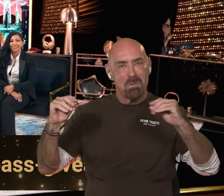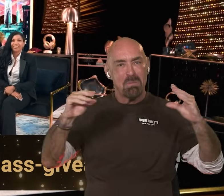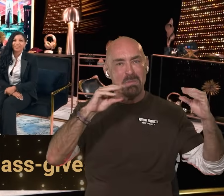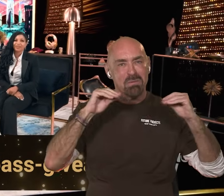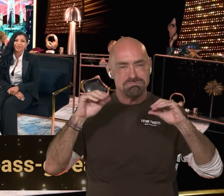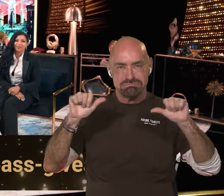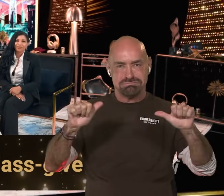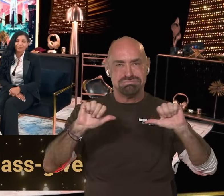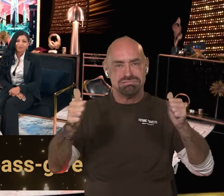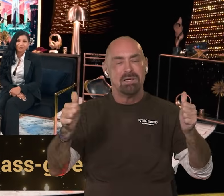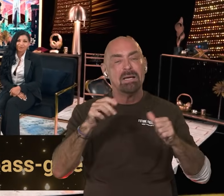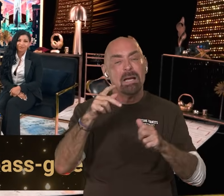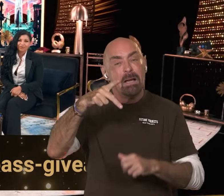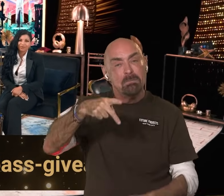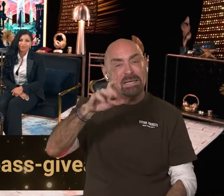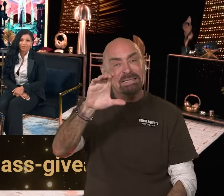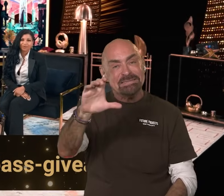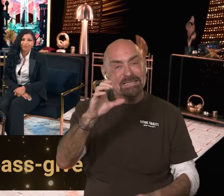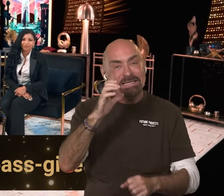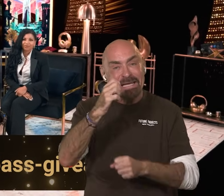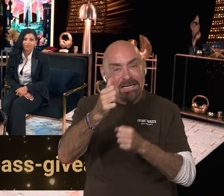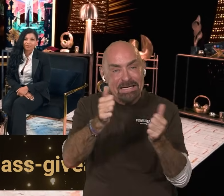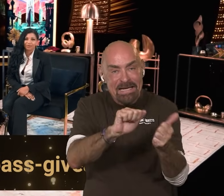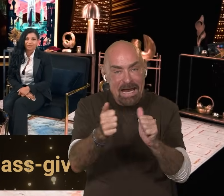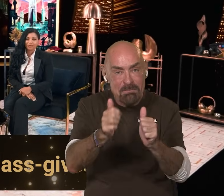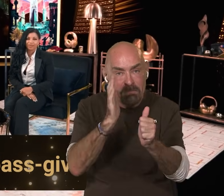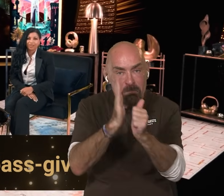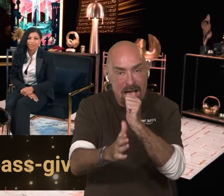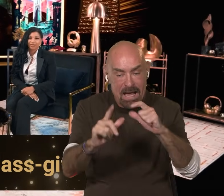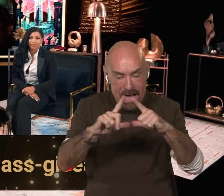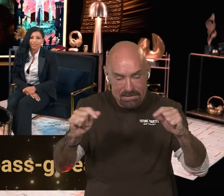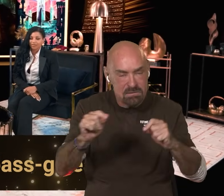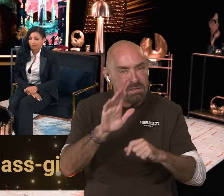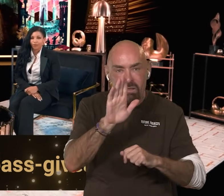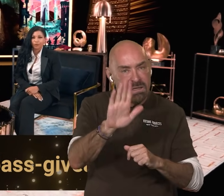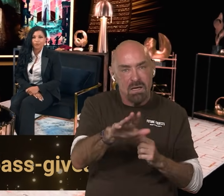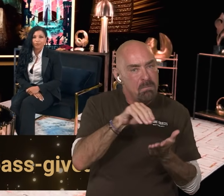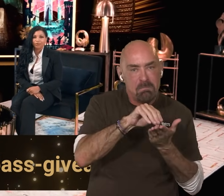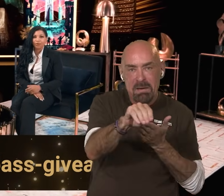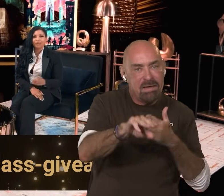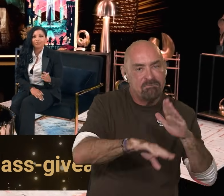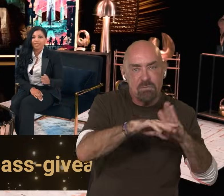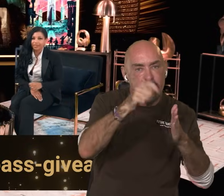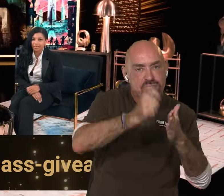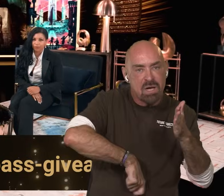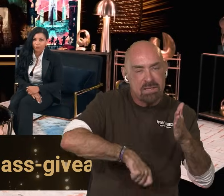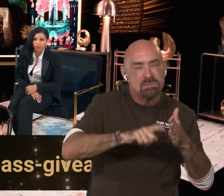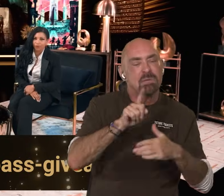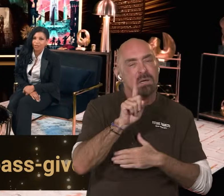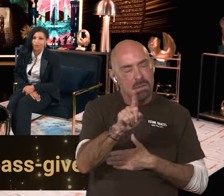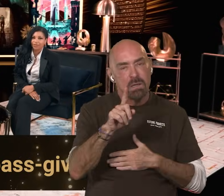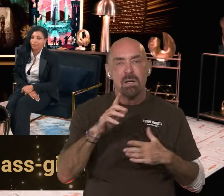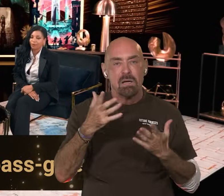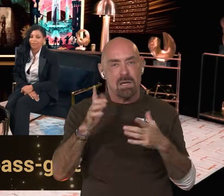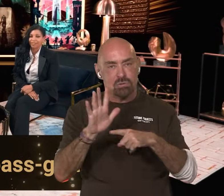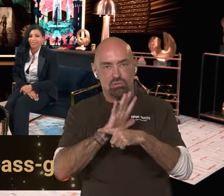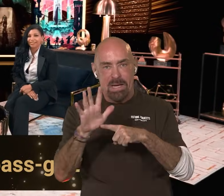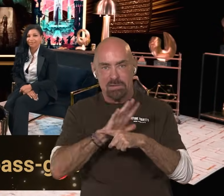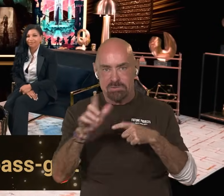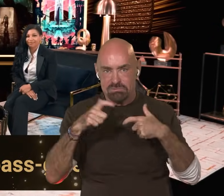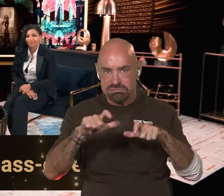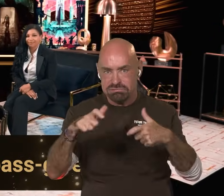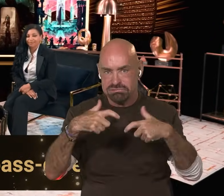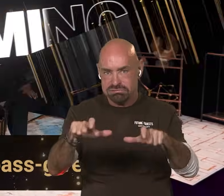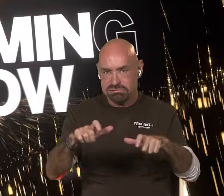PC Game Pass is a great way to try out tons of PC games without having to buy them at full price. So true. Well, let's keep the show rolling with some more